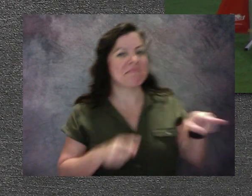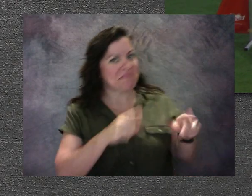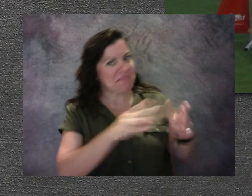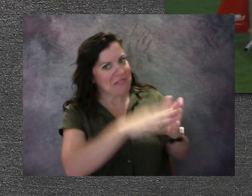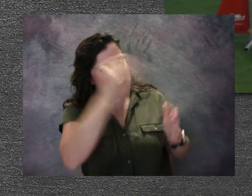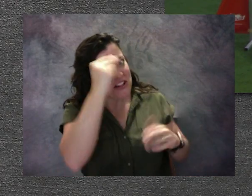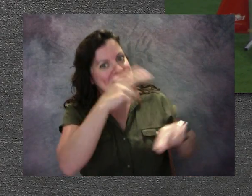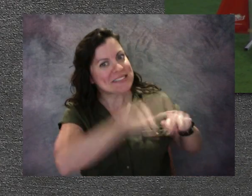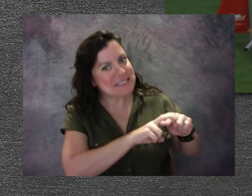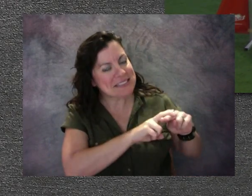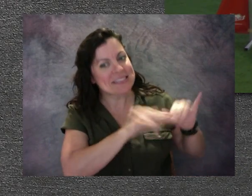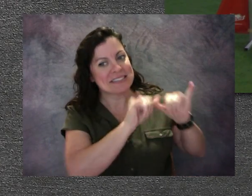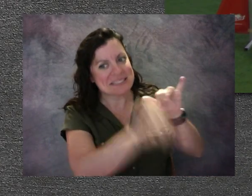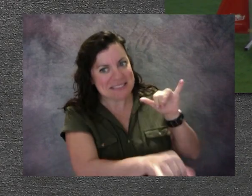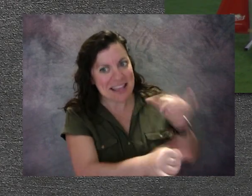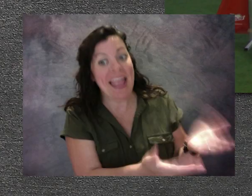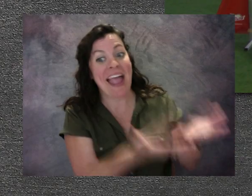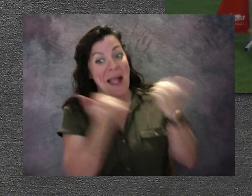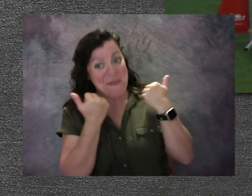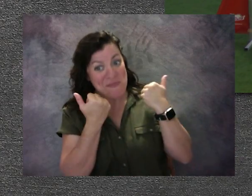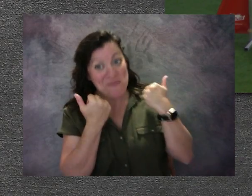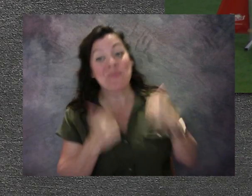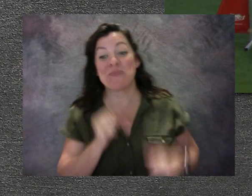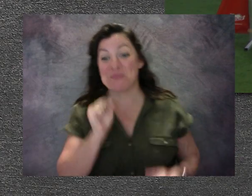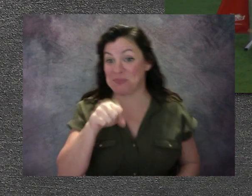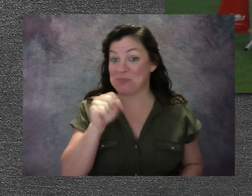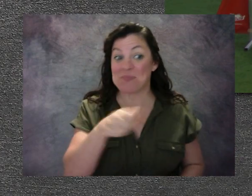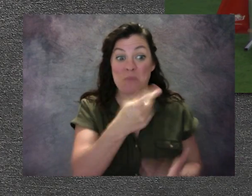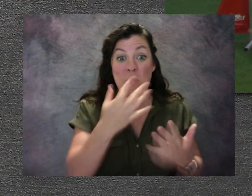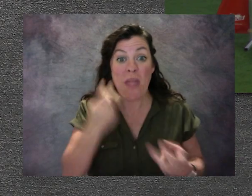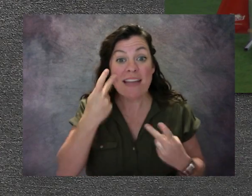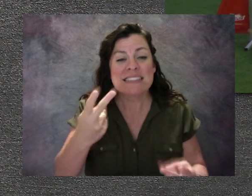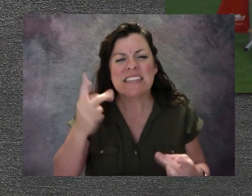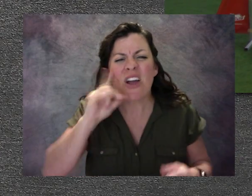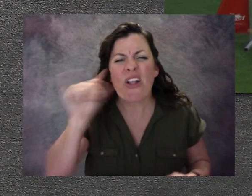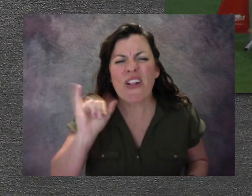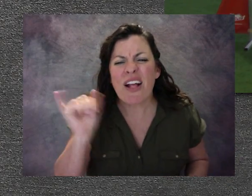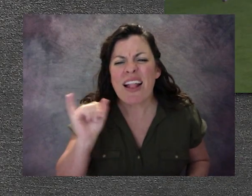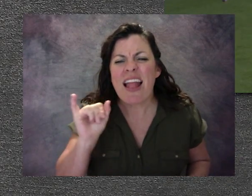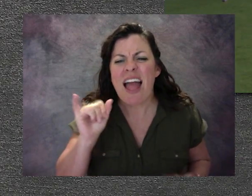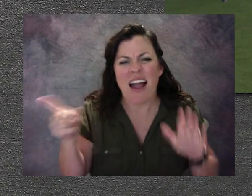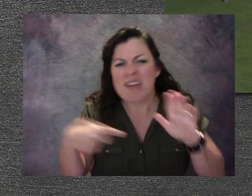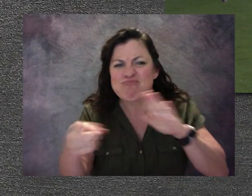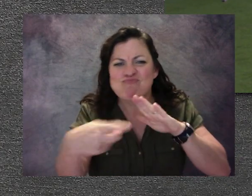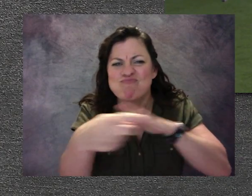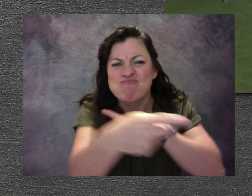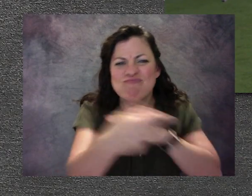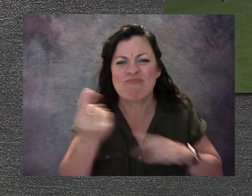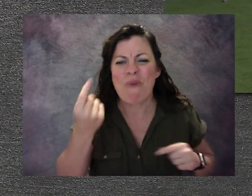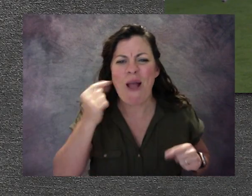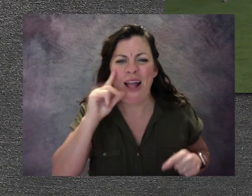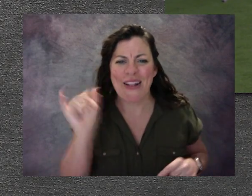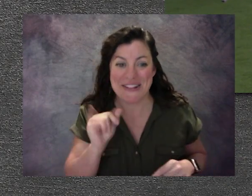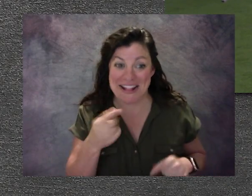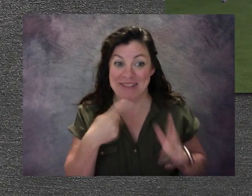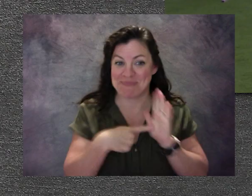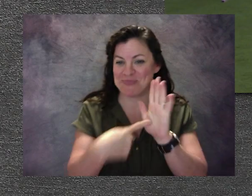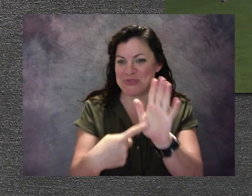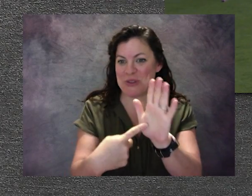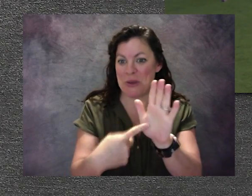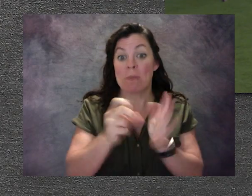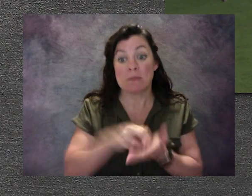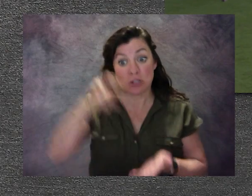of his agility? Let's see that, and then a little bit later we're going to get started on some art. Okay, jump,